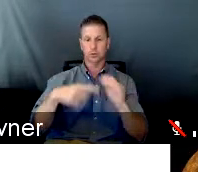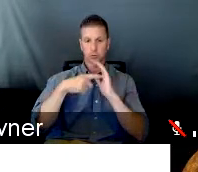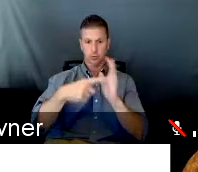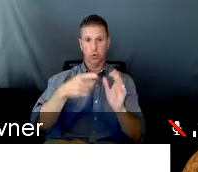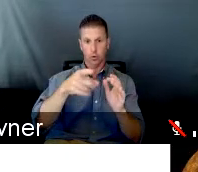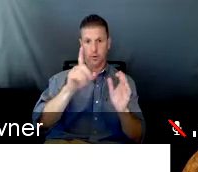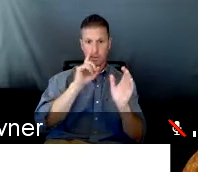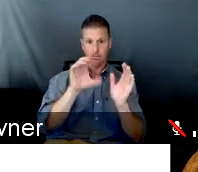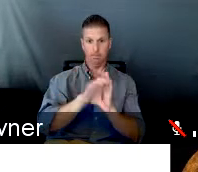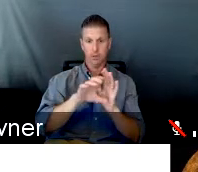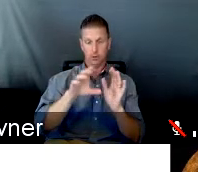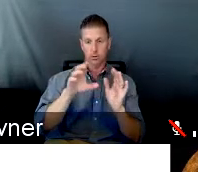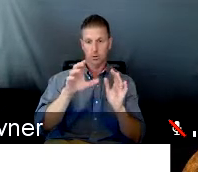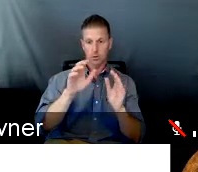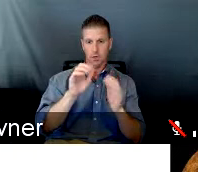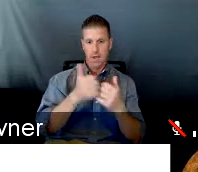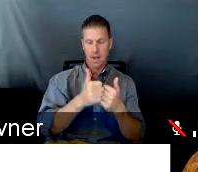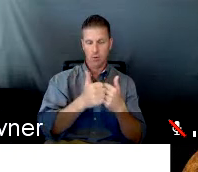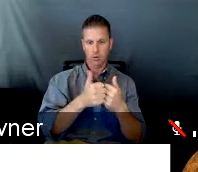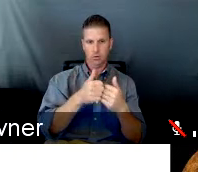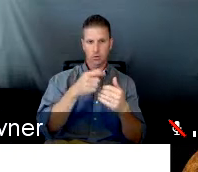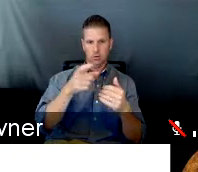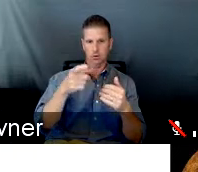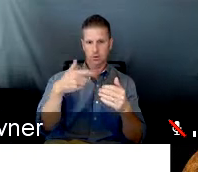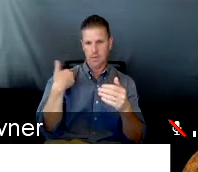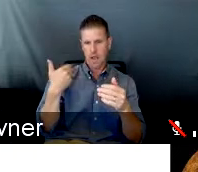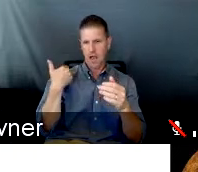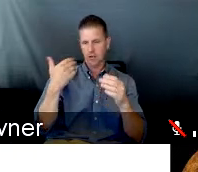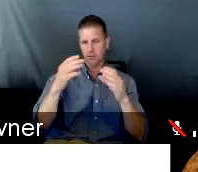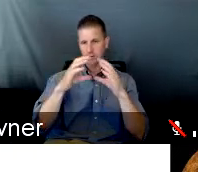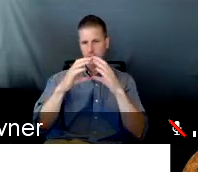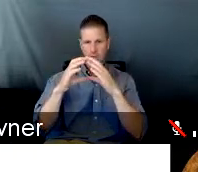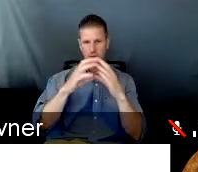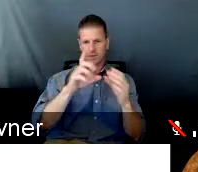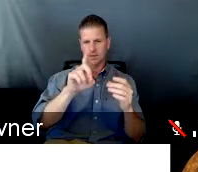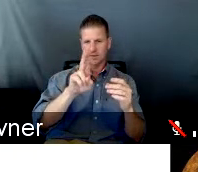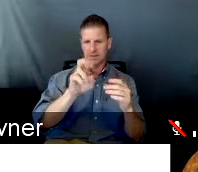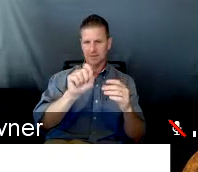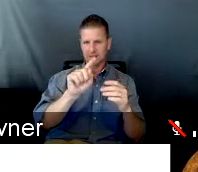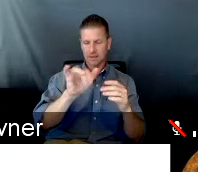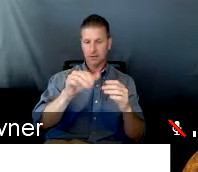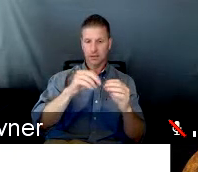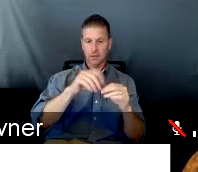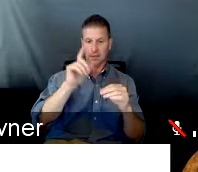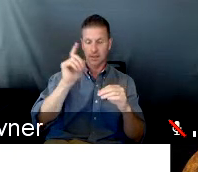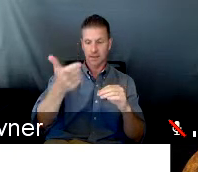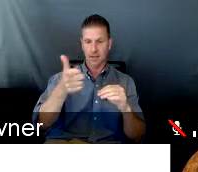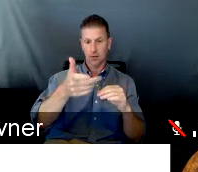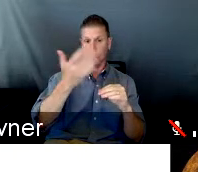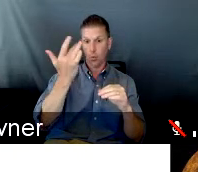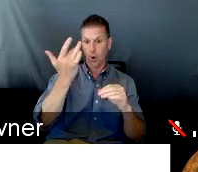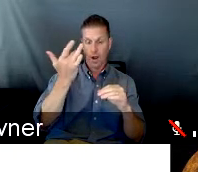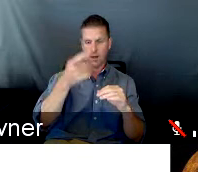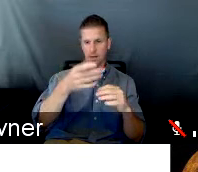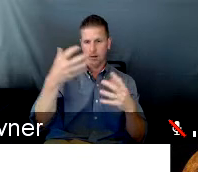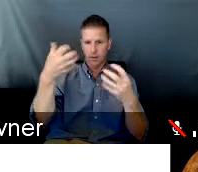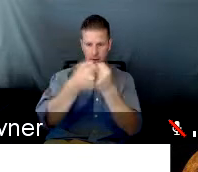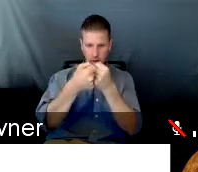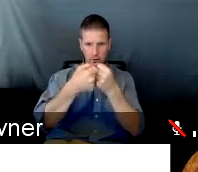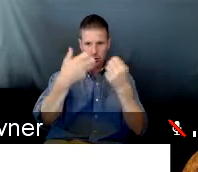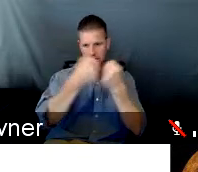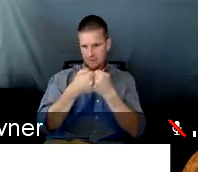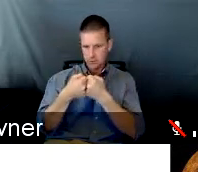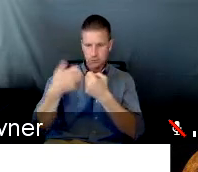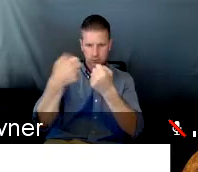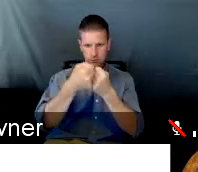picture of how these young planetary systems are dusty in the later phases. This is because there are collisions